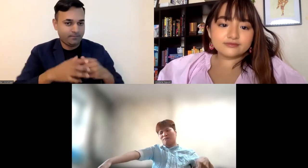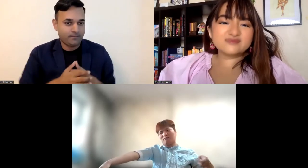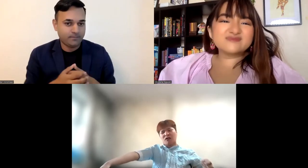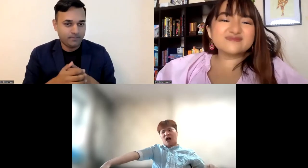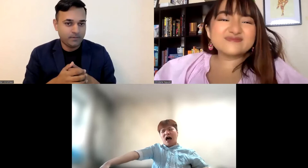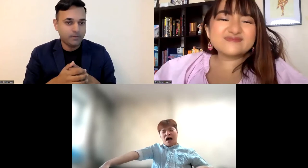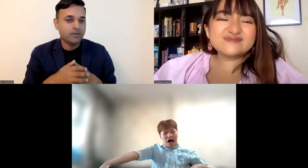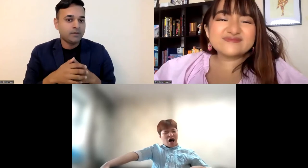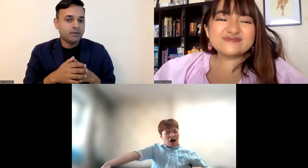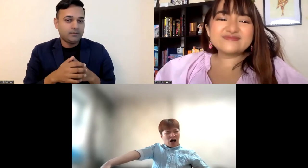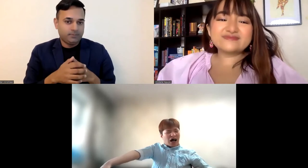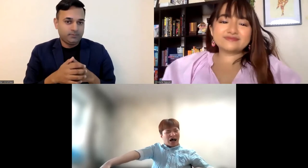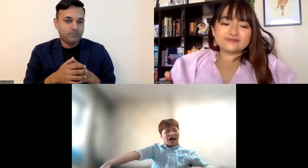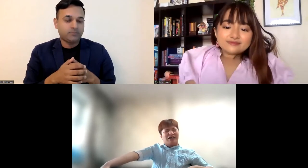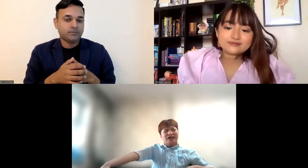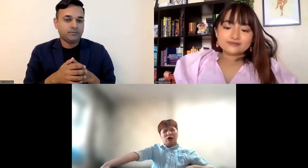policy,